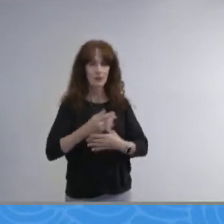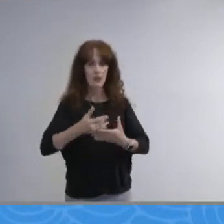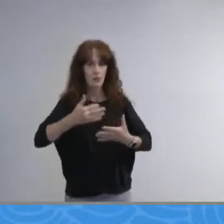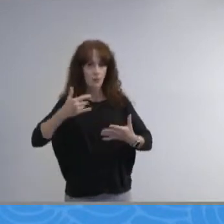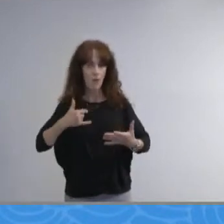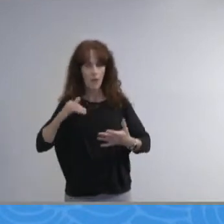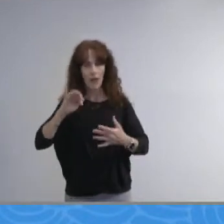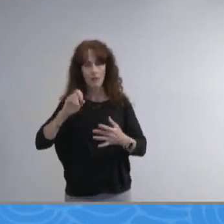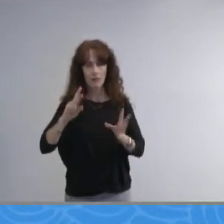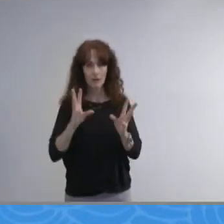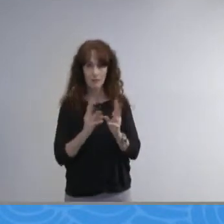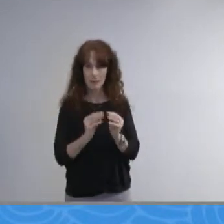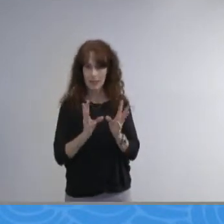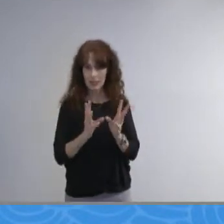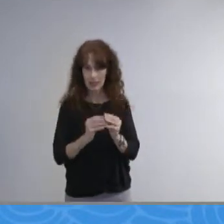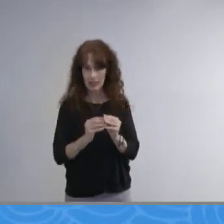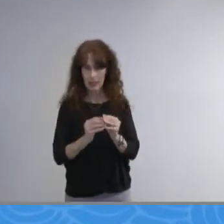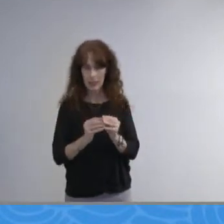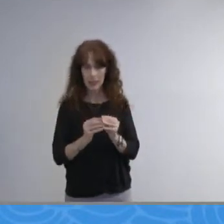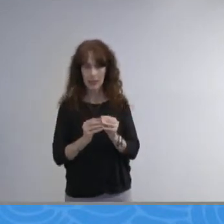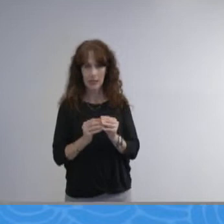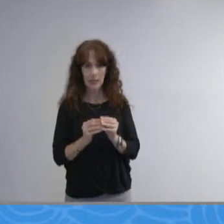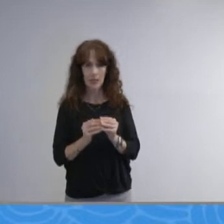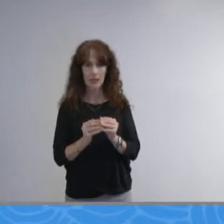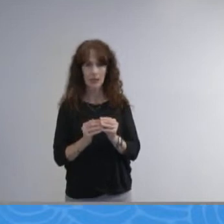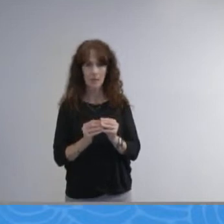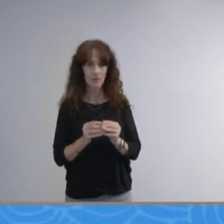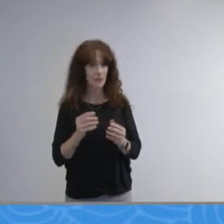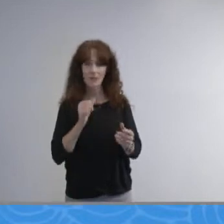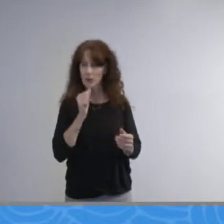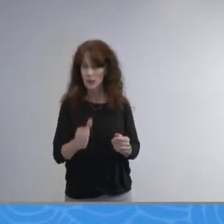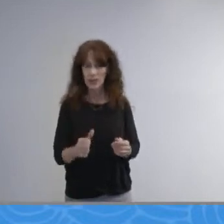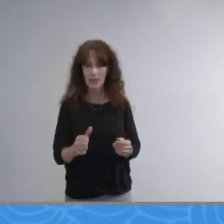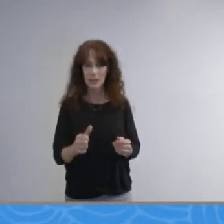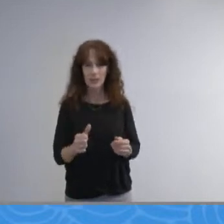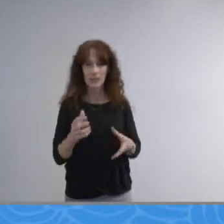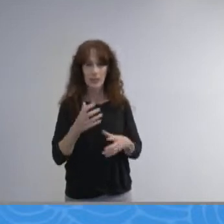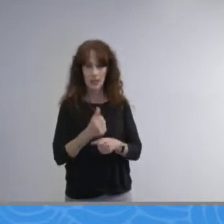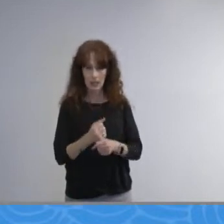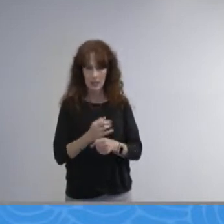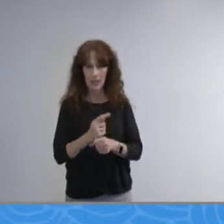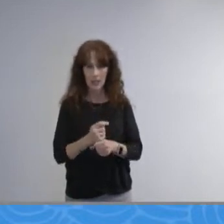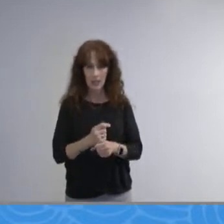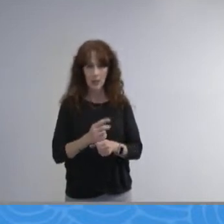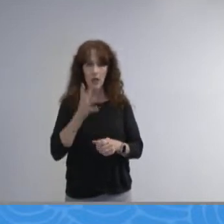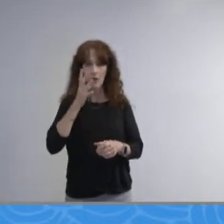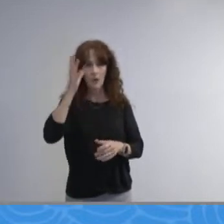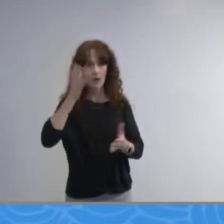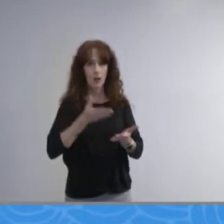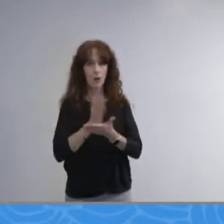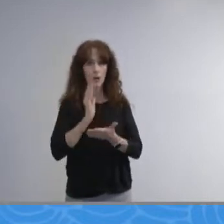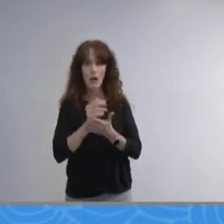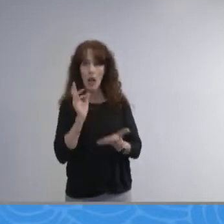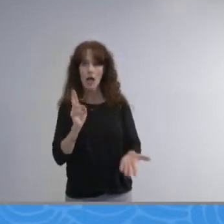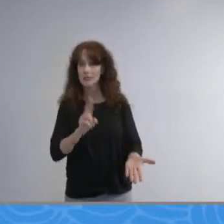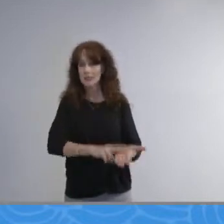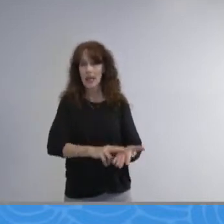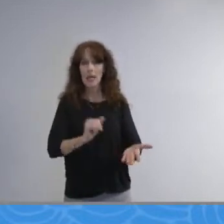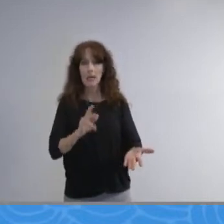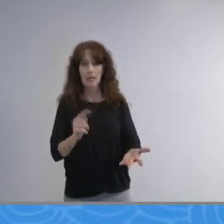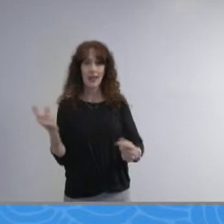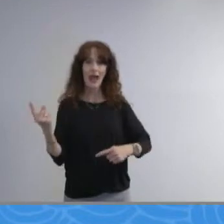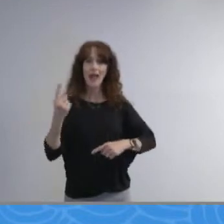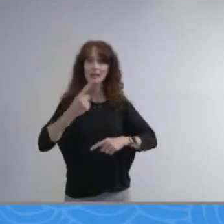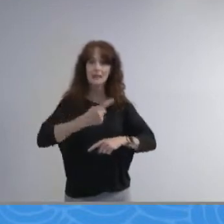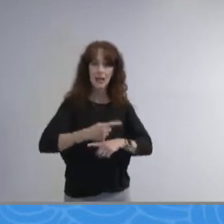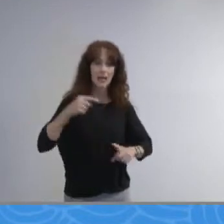to the IEP meeting. And, if you didn't receive them, just know that you have a parental right to not sign the IEP meeting that